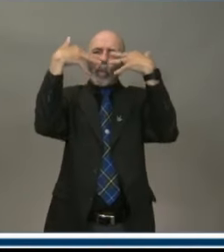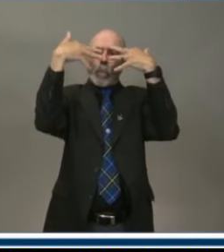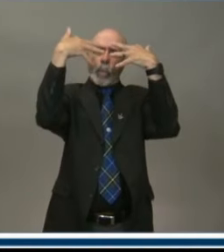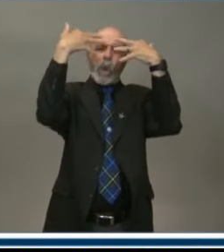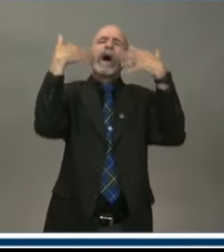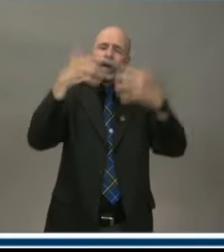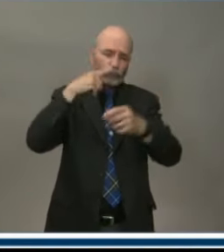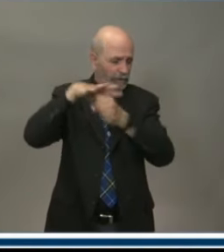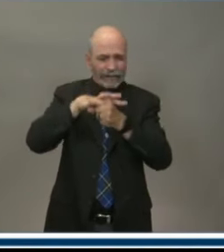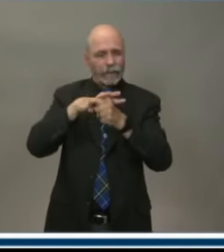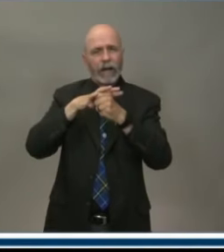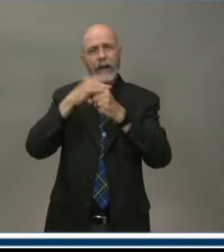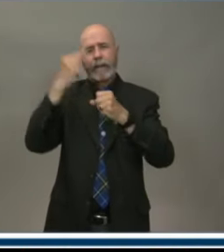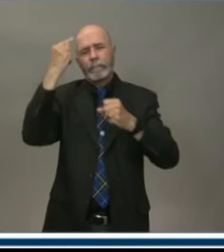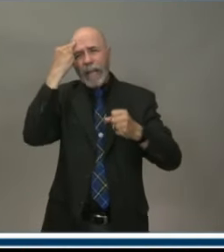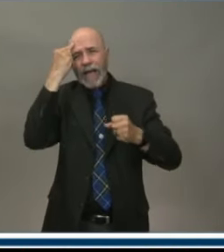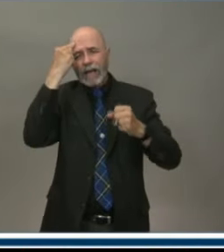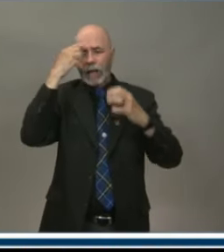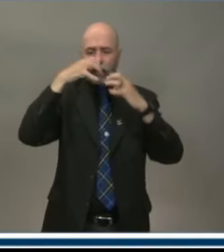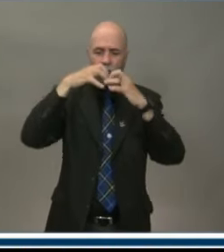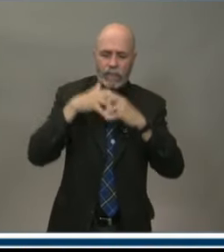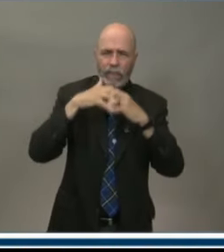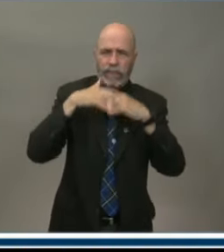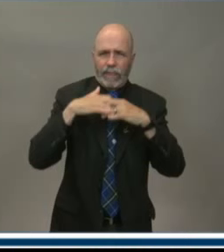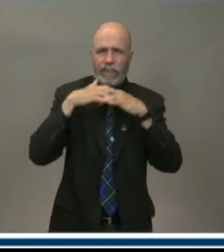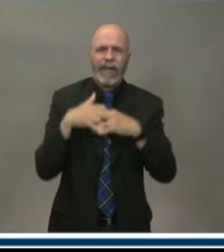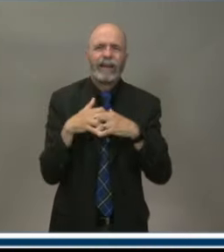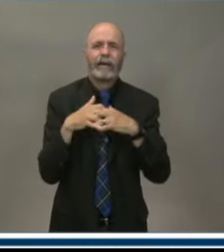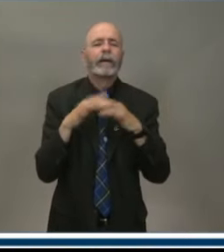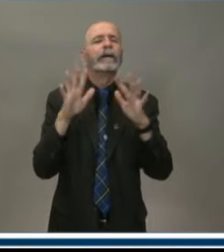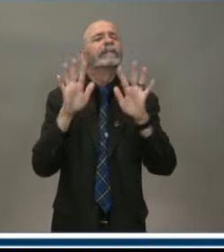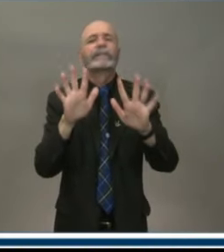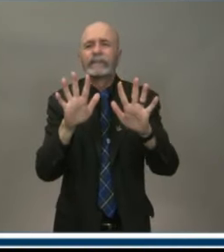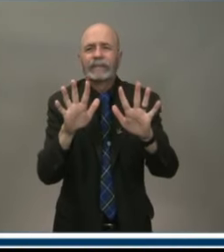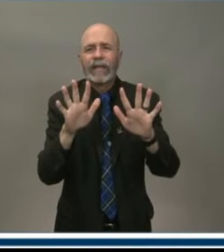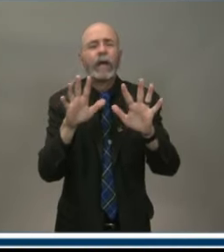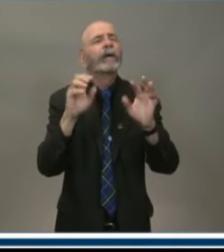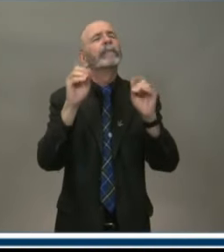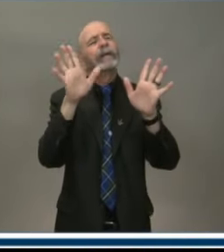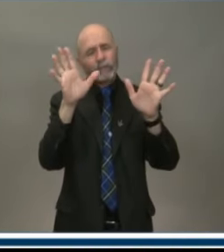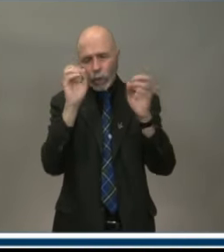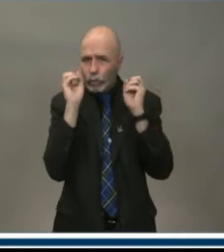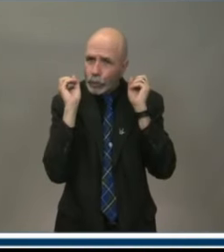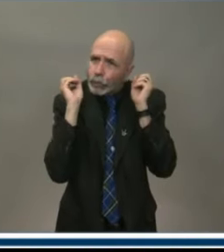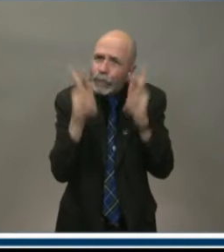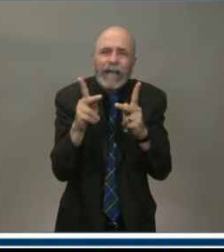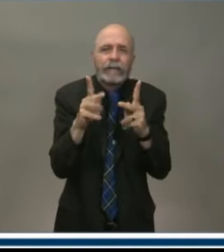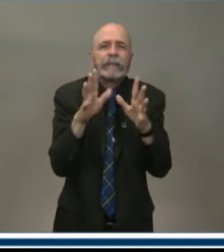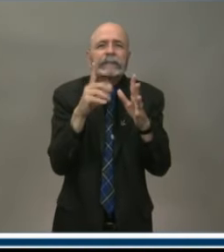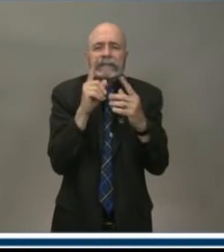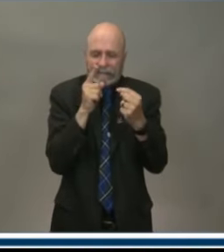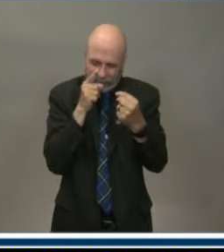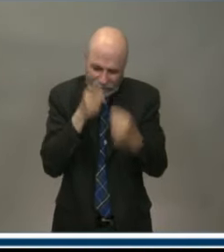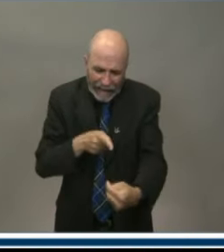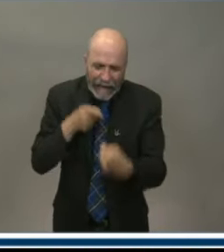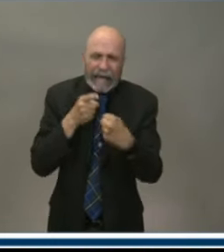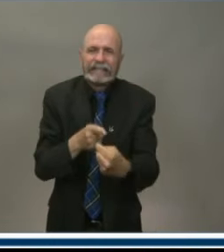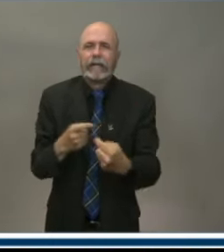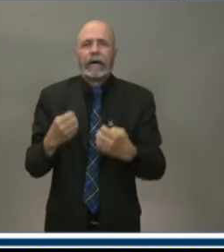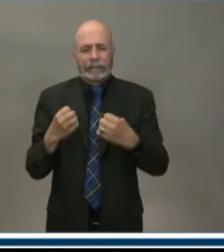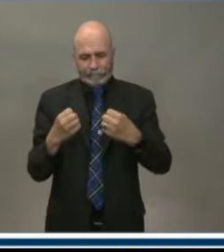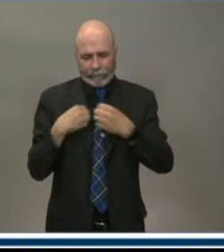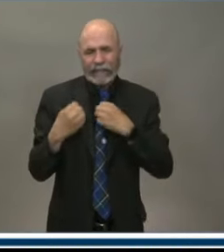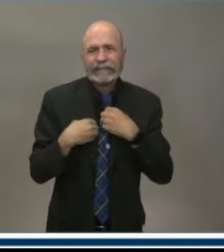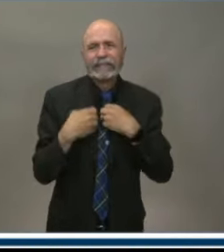you. Please know that it's okay, it's actually quite normal to be struggling with feelings and emotions at a time like